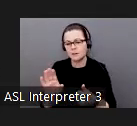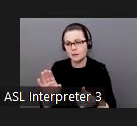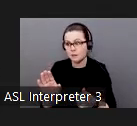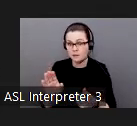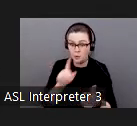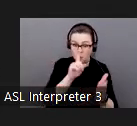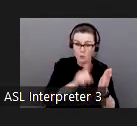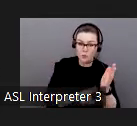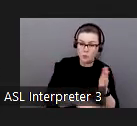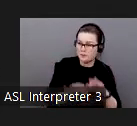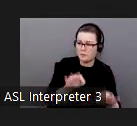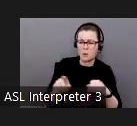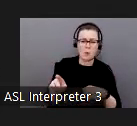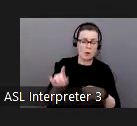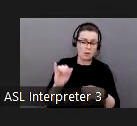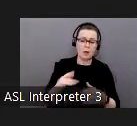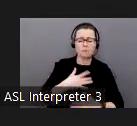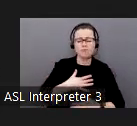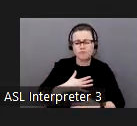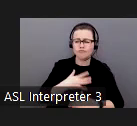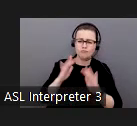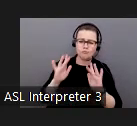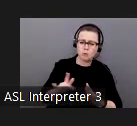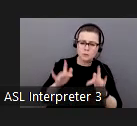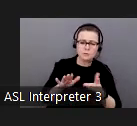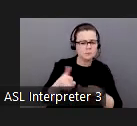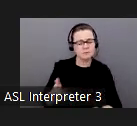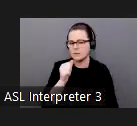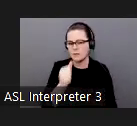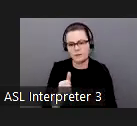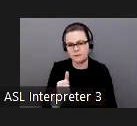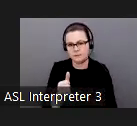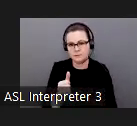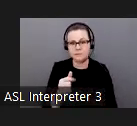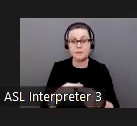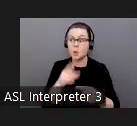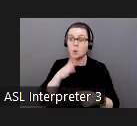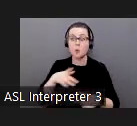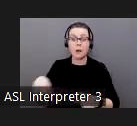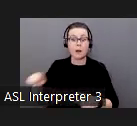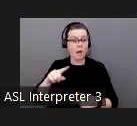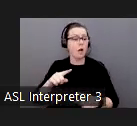merciful deaths. The women don't agree to them. And,